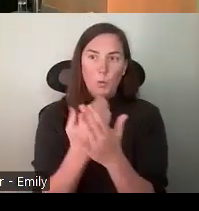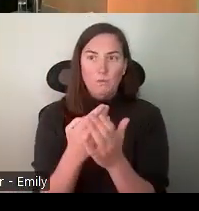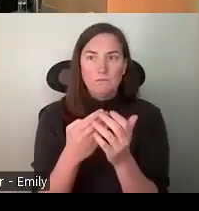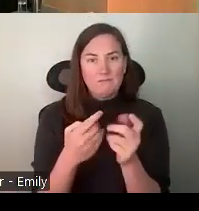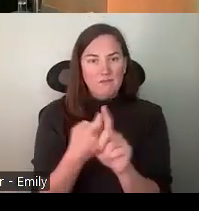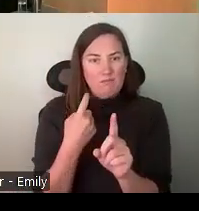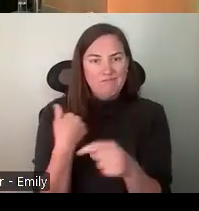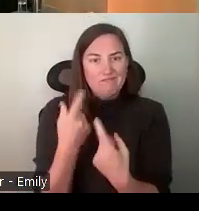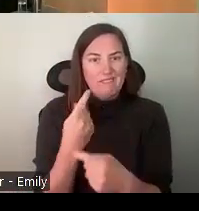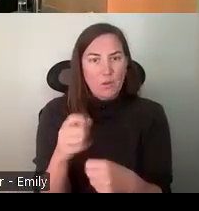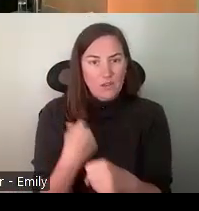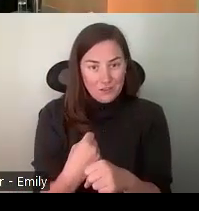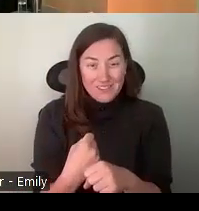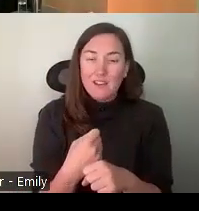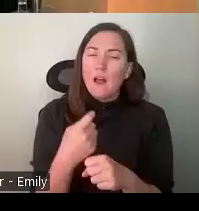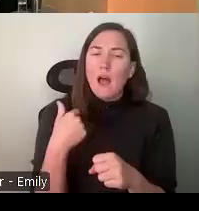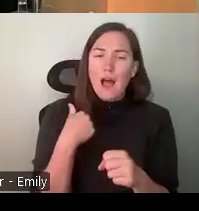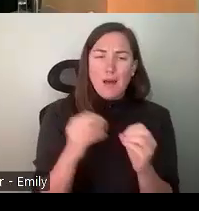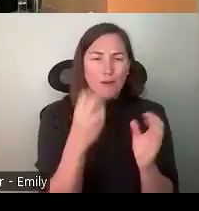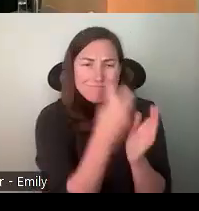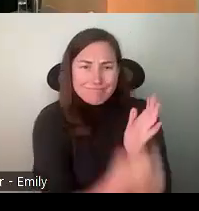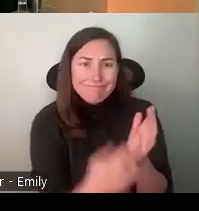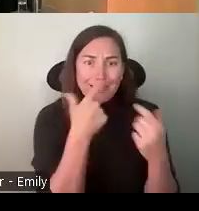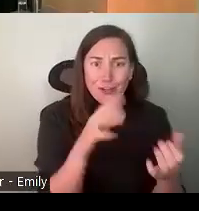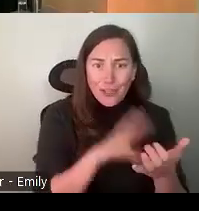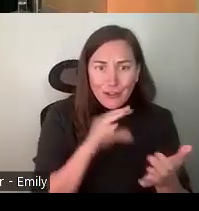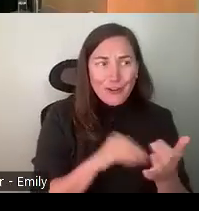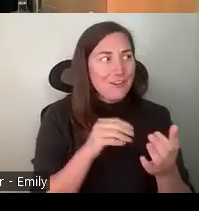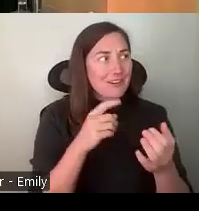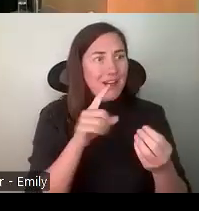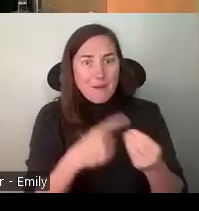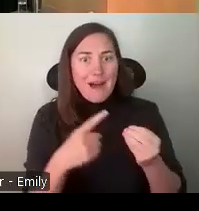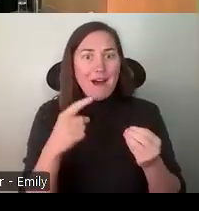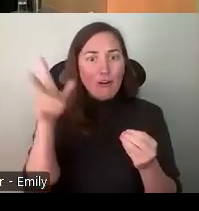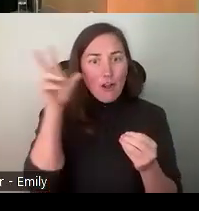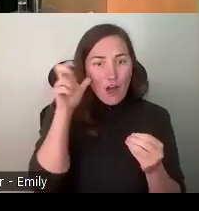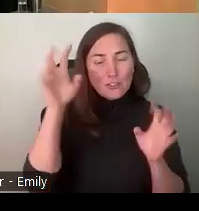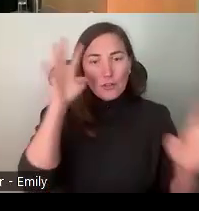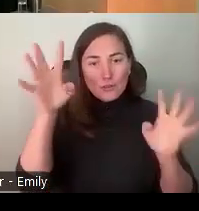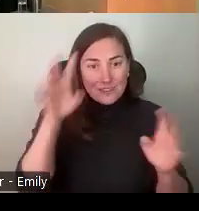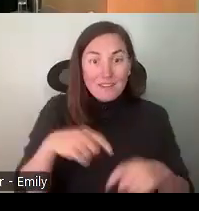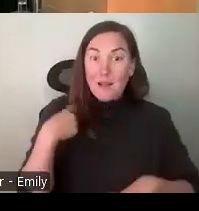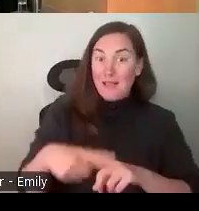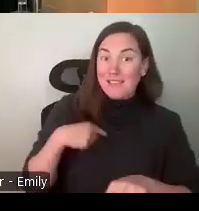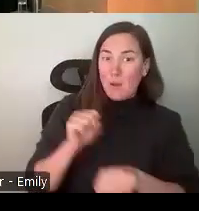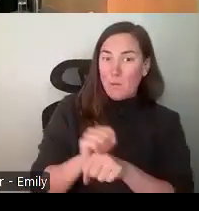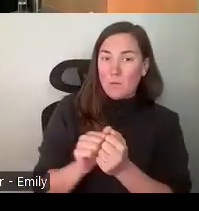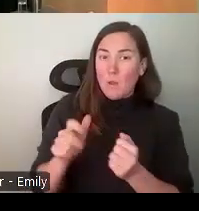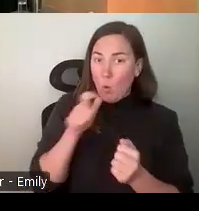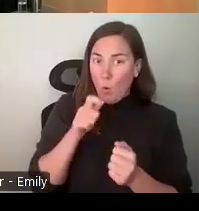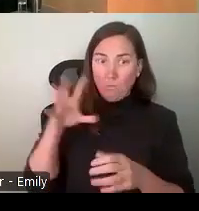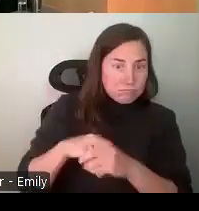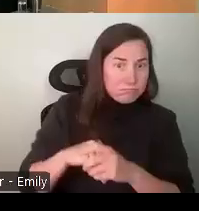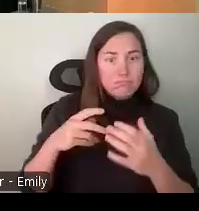I've become immersed in the auditory hallucination research world and also worked with our subjects over the last several years